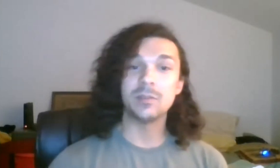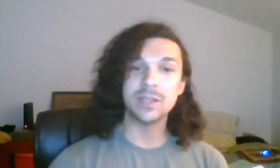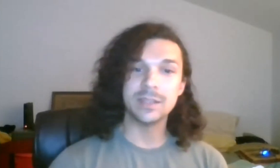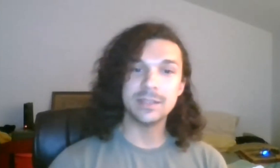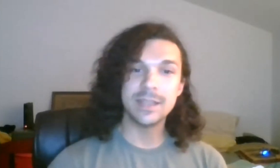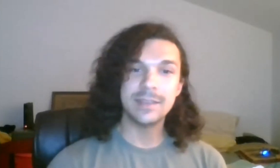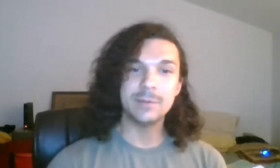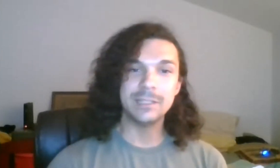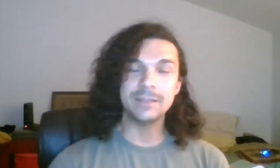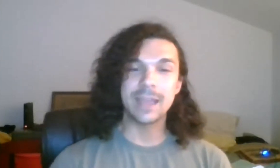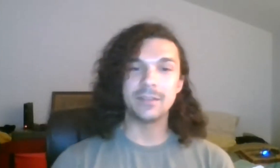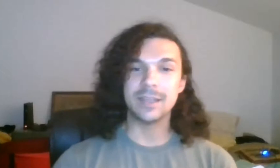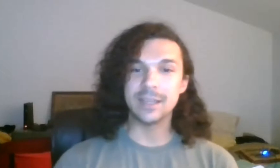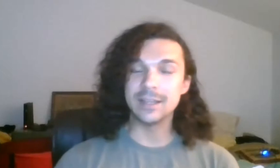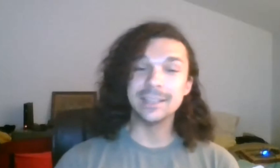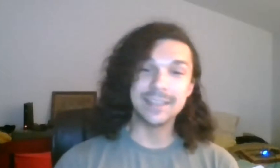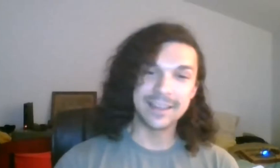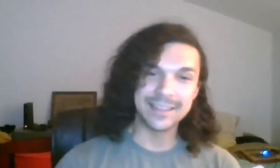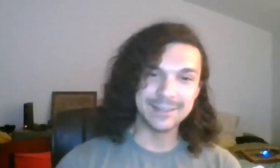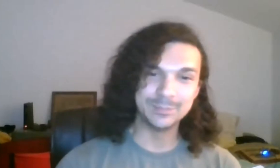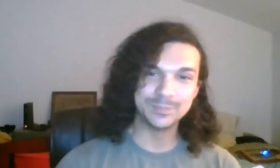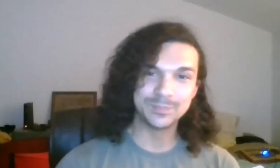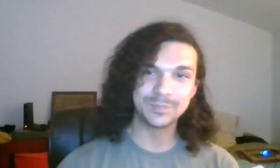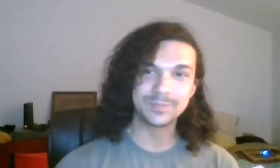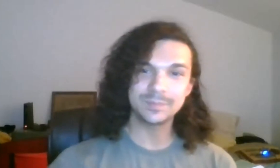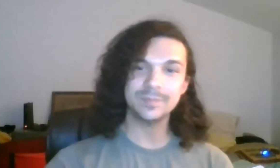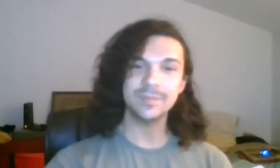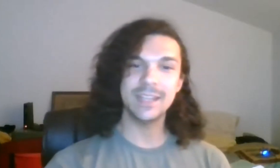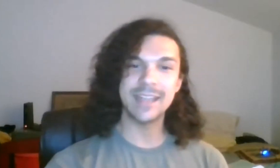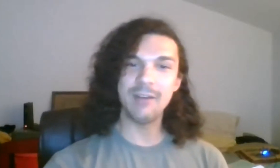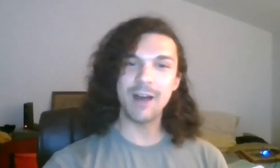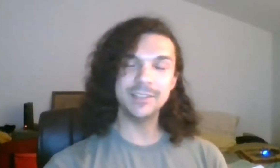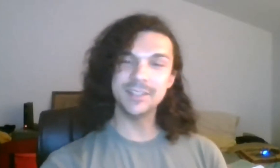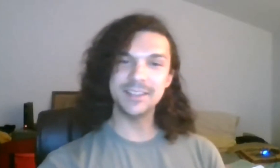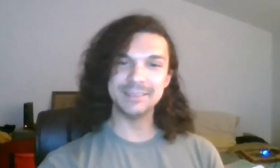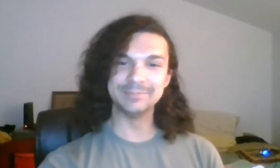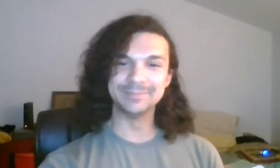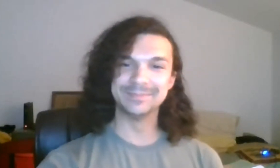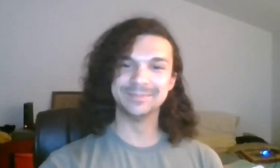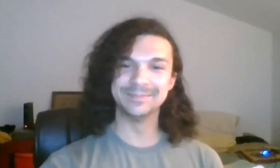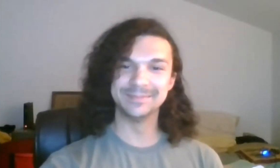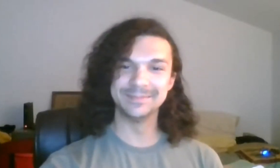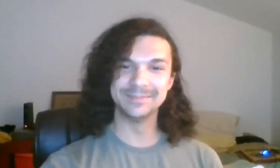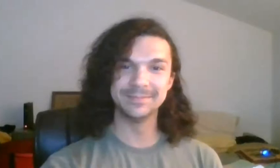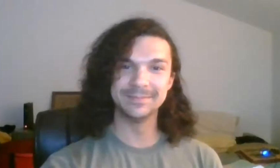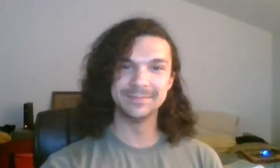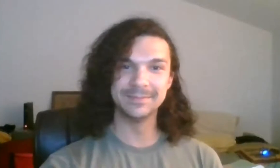future generations that will live and gather here in Endakina. Now, on to Shanta.